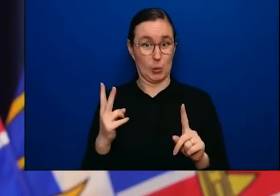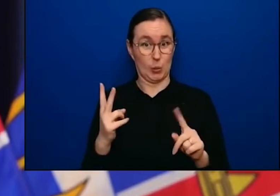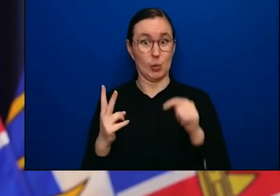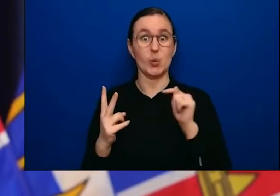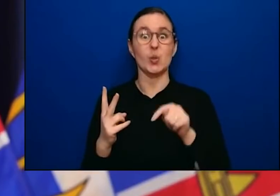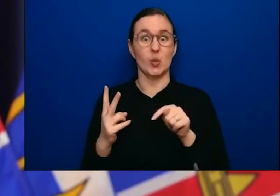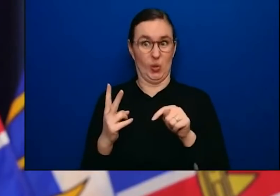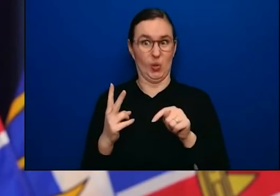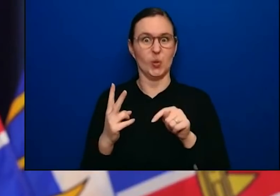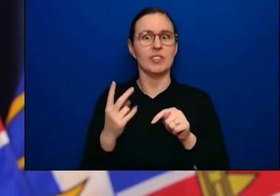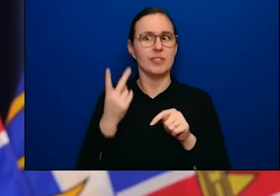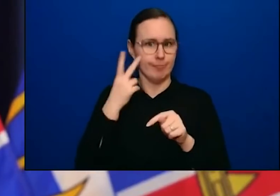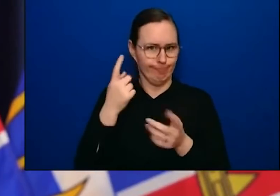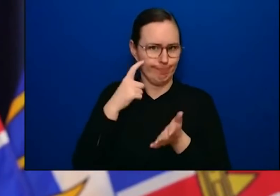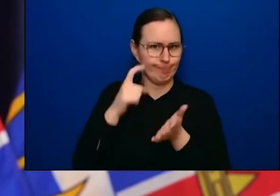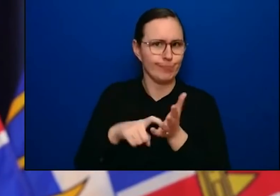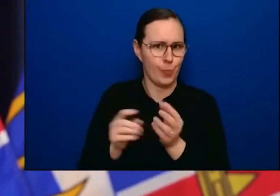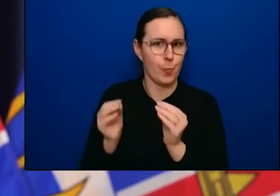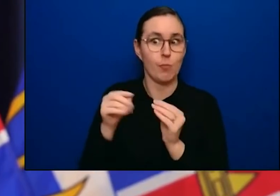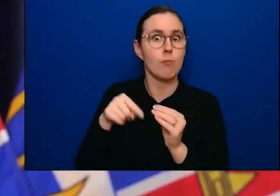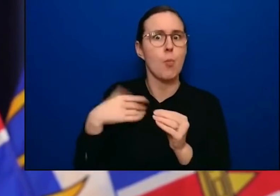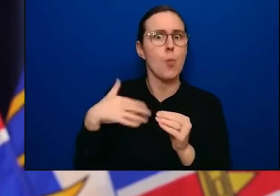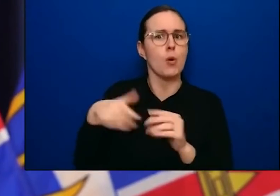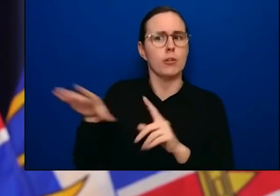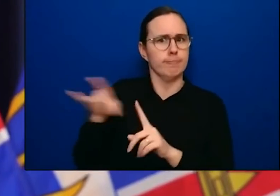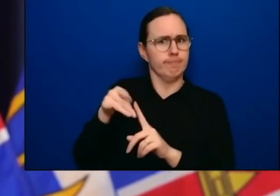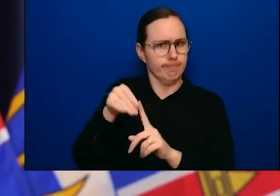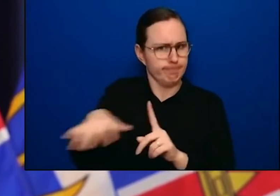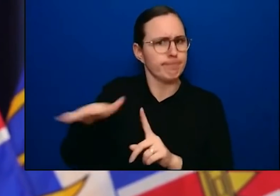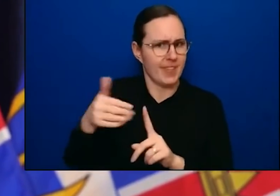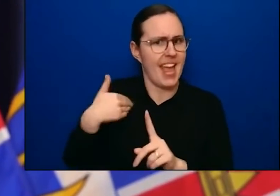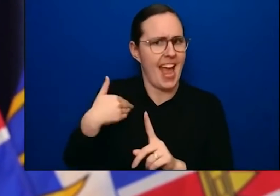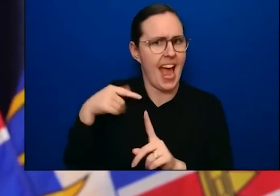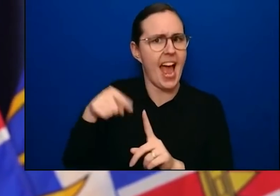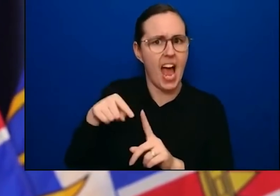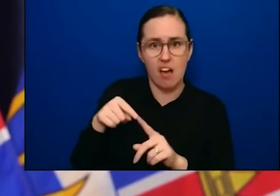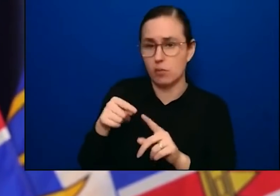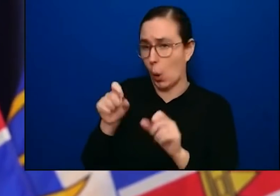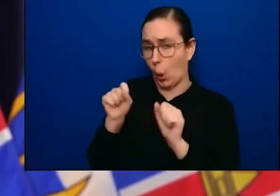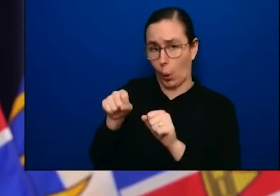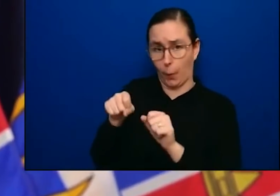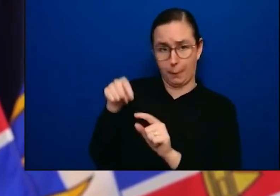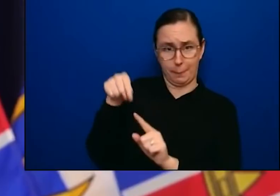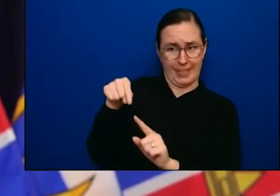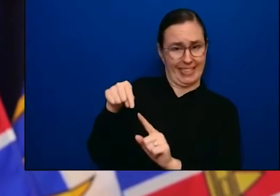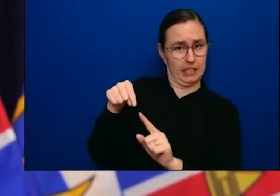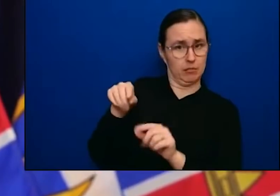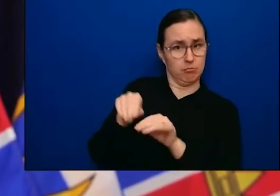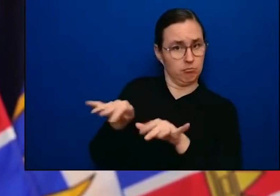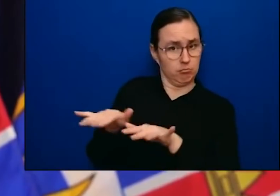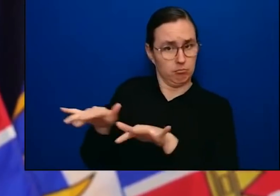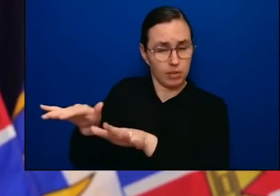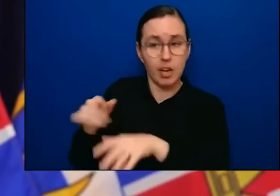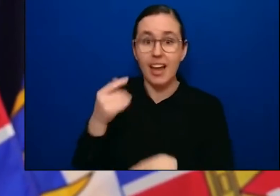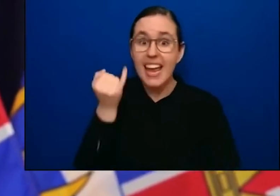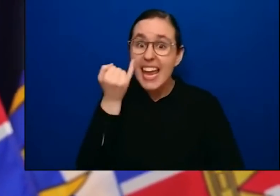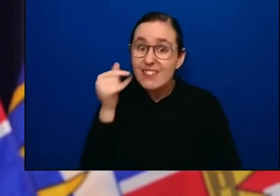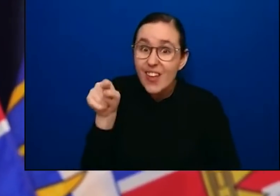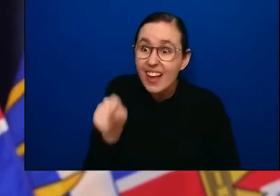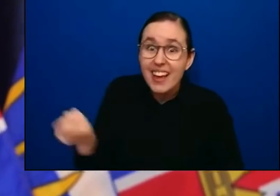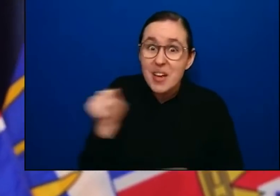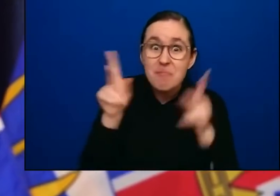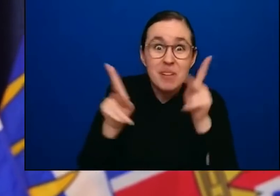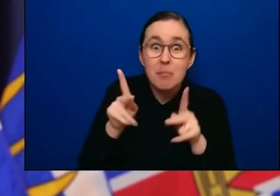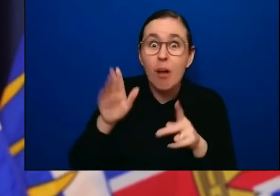illness, but again, more infectious in people, particularly who haven't had their booster dose, who aren't vaccinated. And